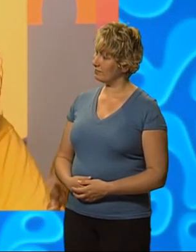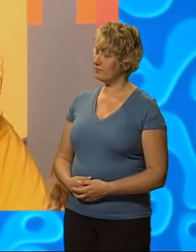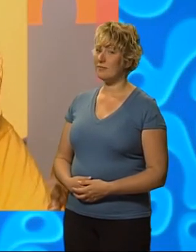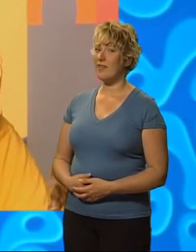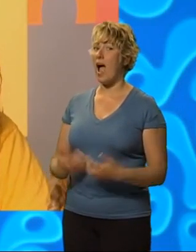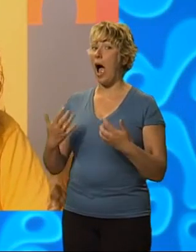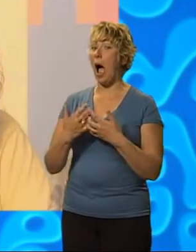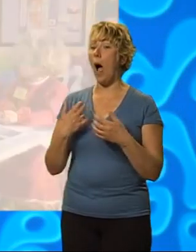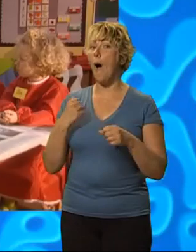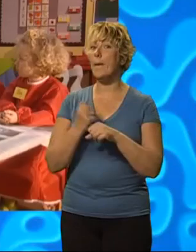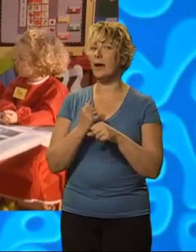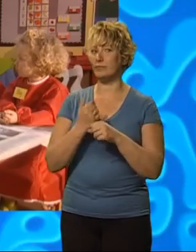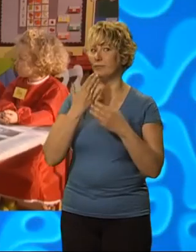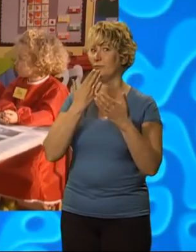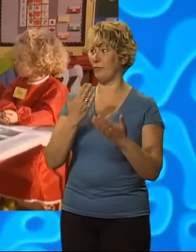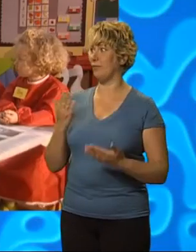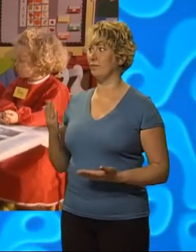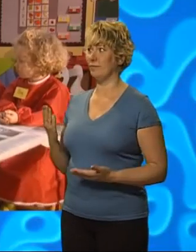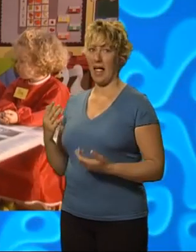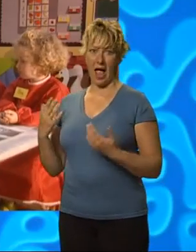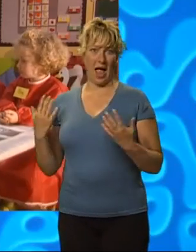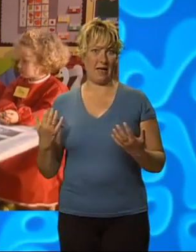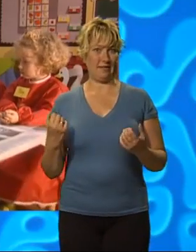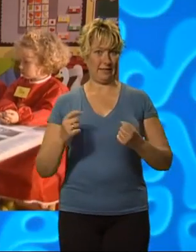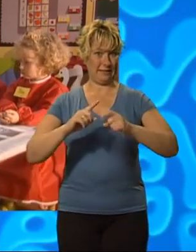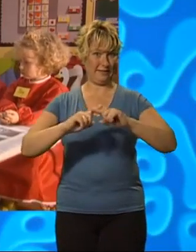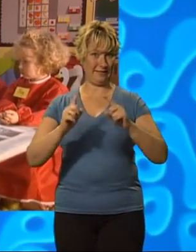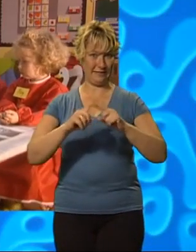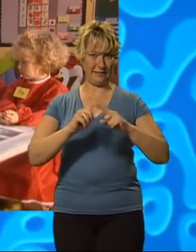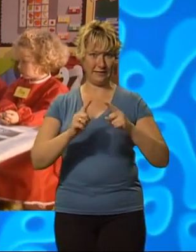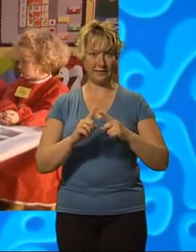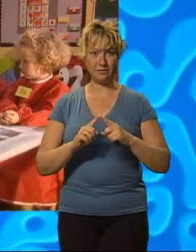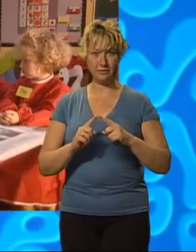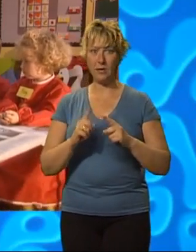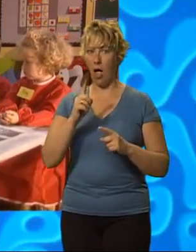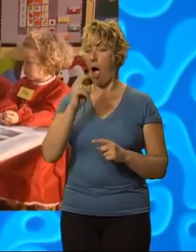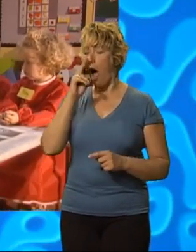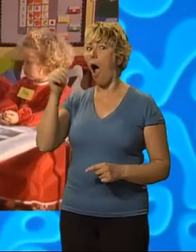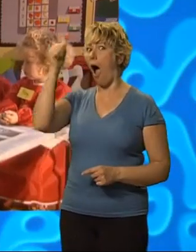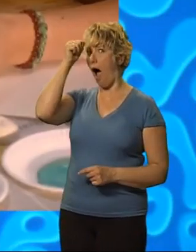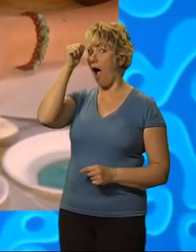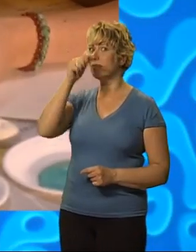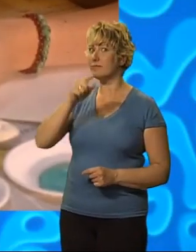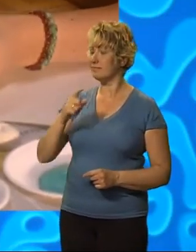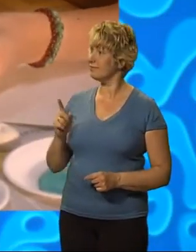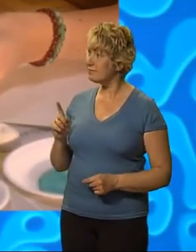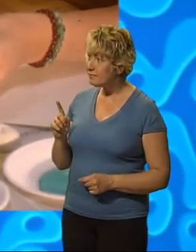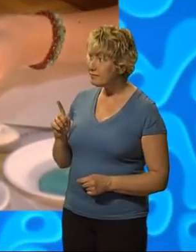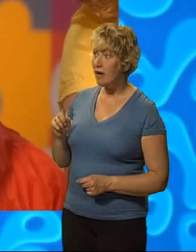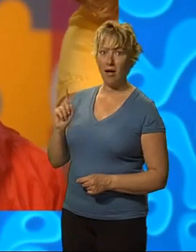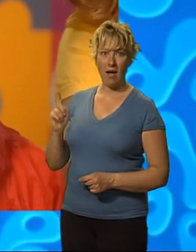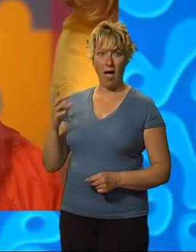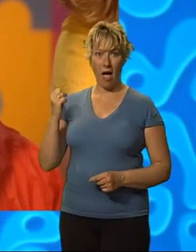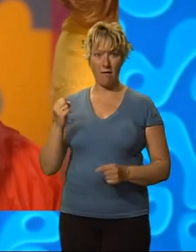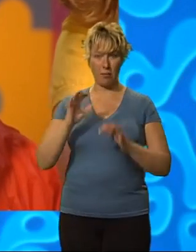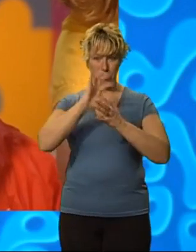And this is how we made them. Now, I've got lots of different things here. Some of these I think you lot will recognise. Now, they've got lots of different